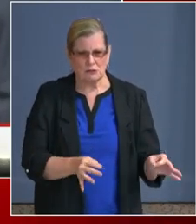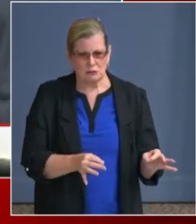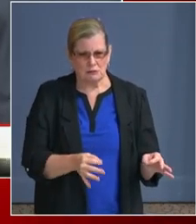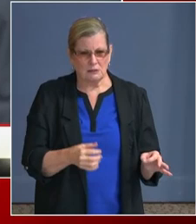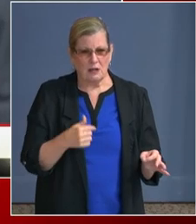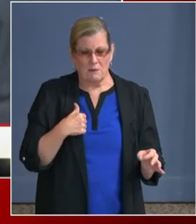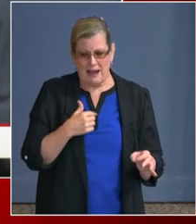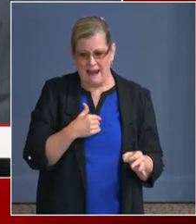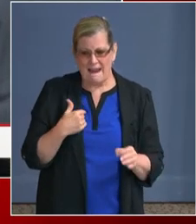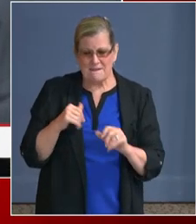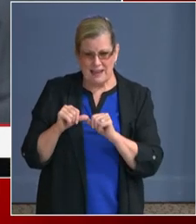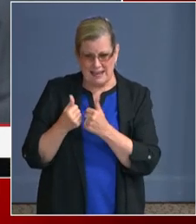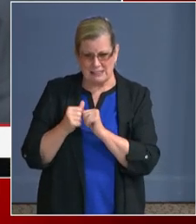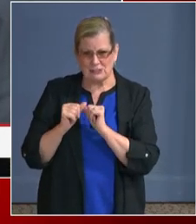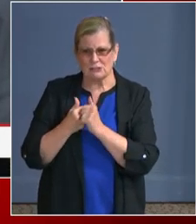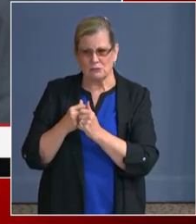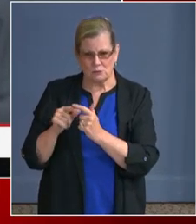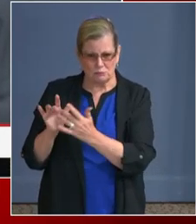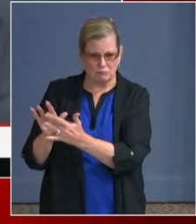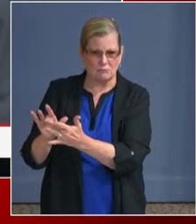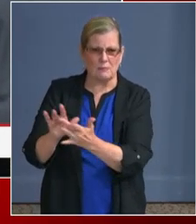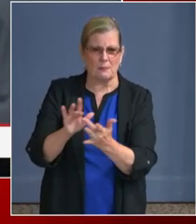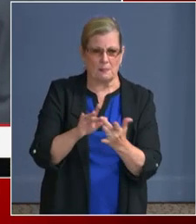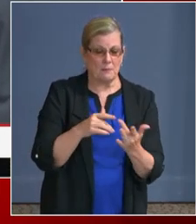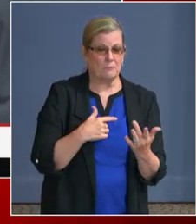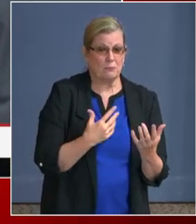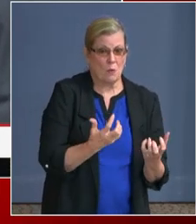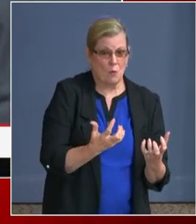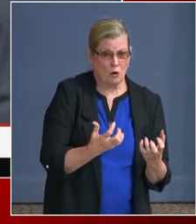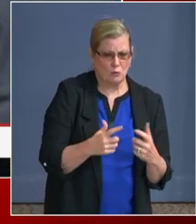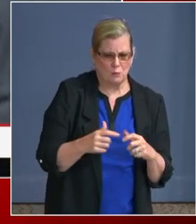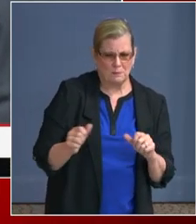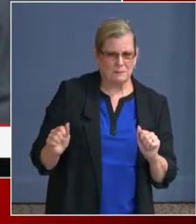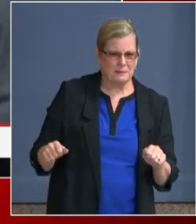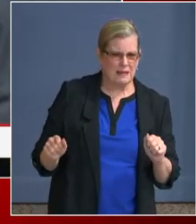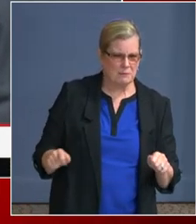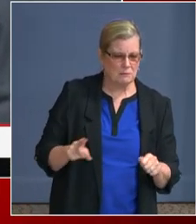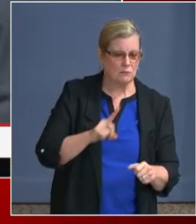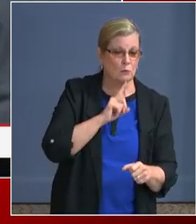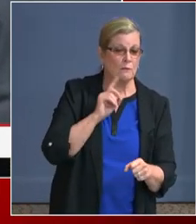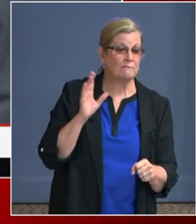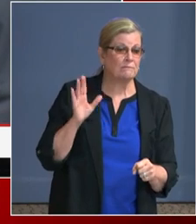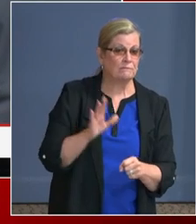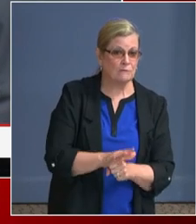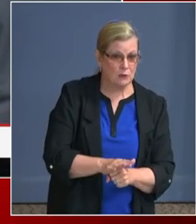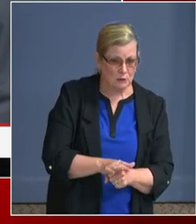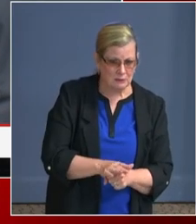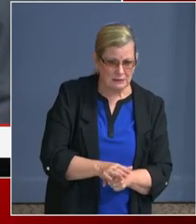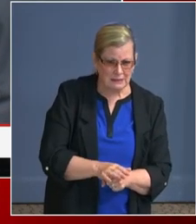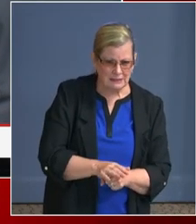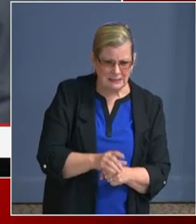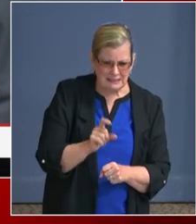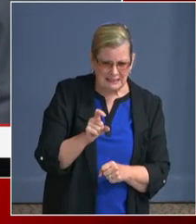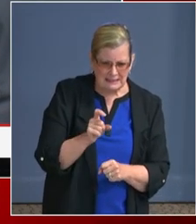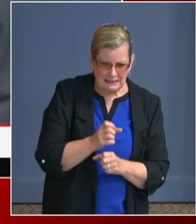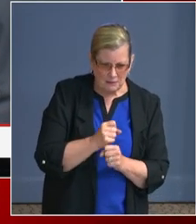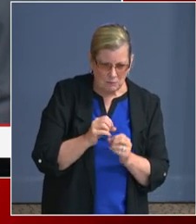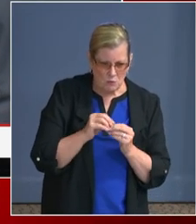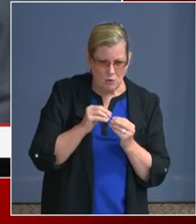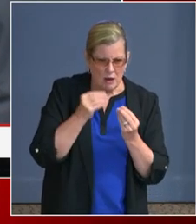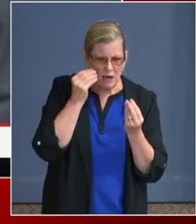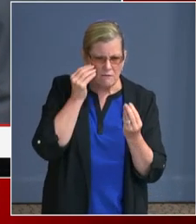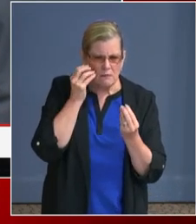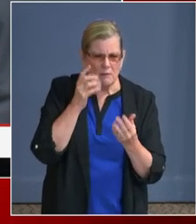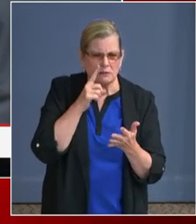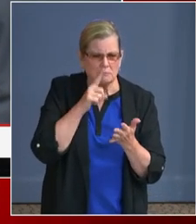agencies, and I want to be able to affirm it. So I need to get some more information from them, or